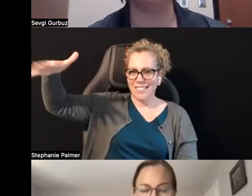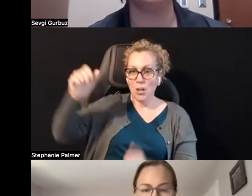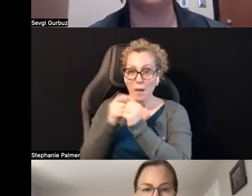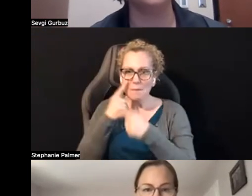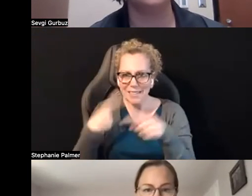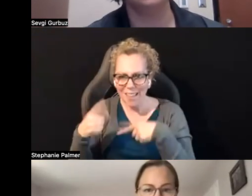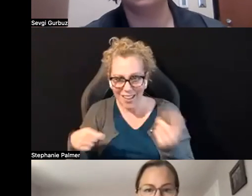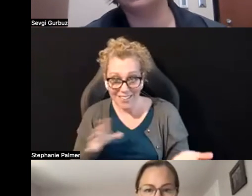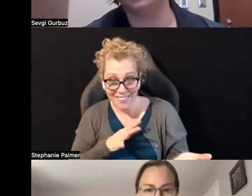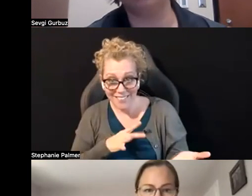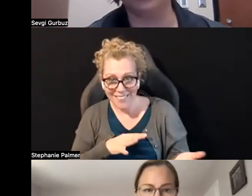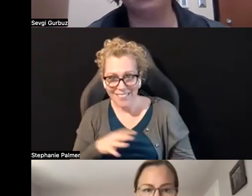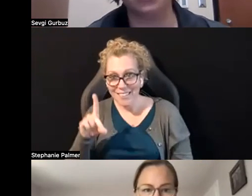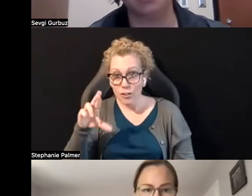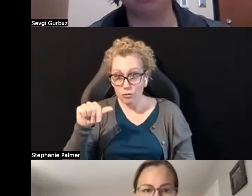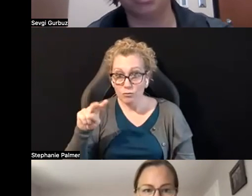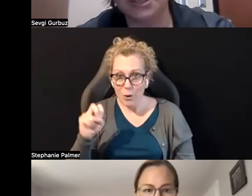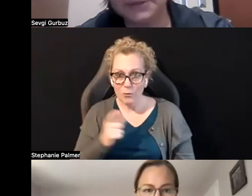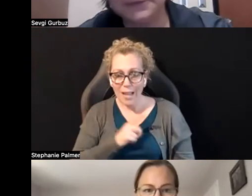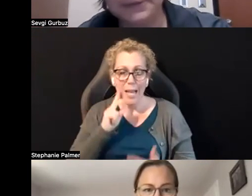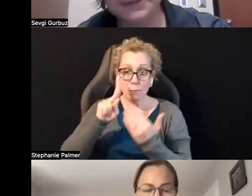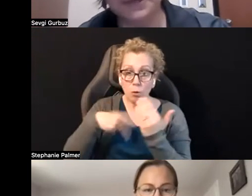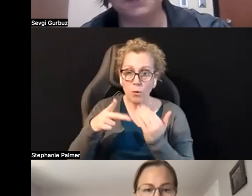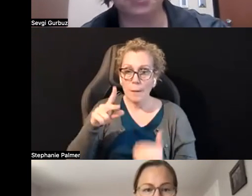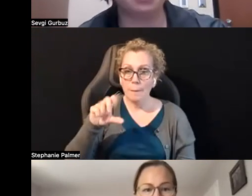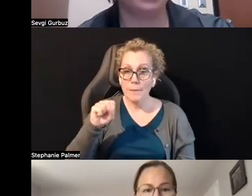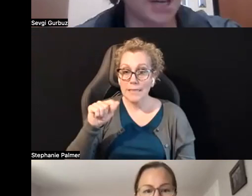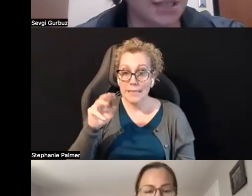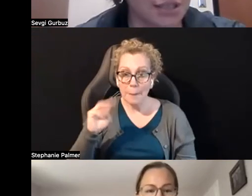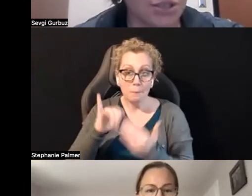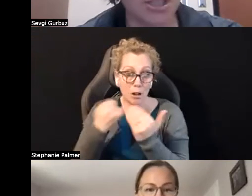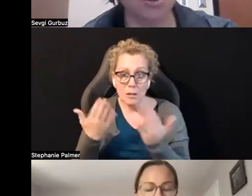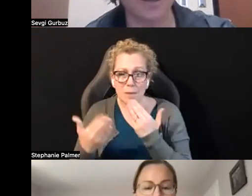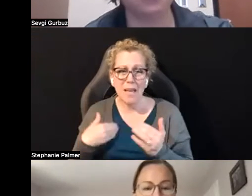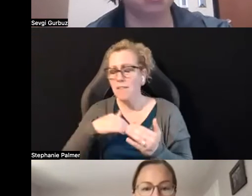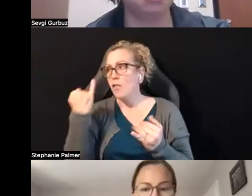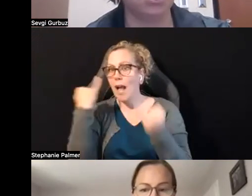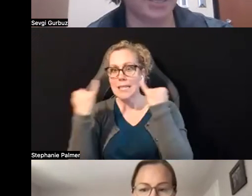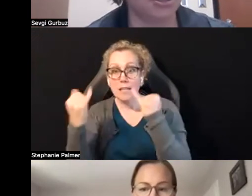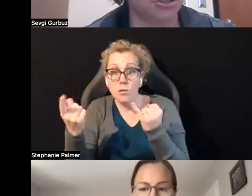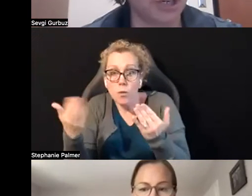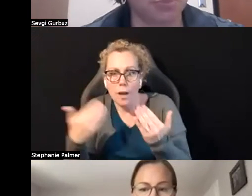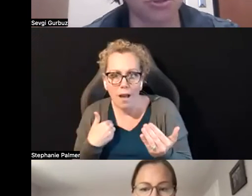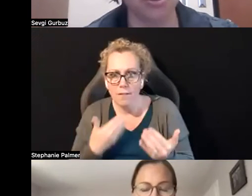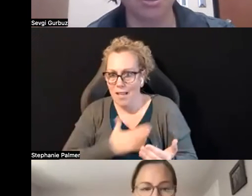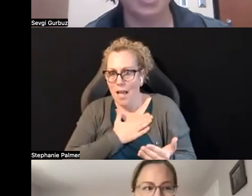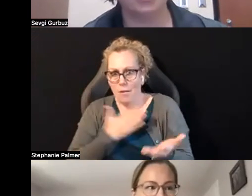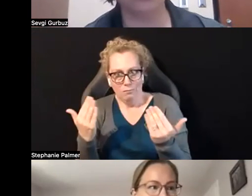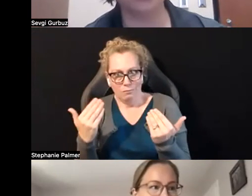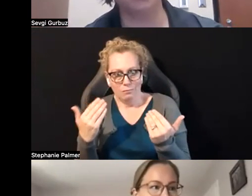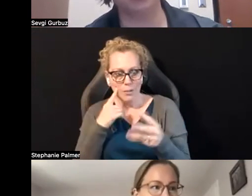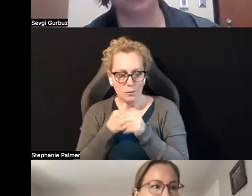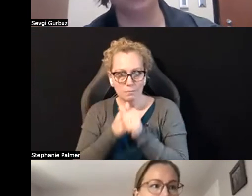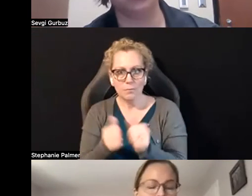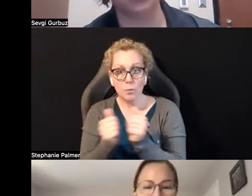and operate drones, just as like a programming STEM project. There might be other ideas that you have, which we'd be glad to try to pursue,